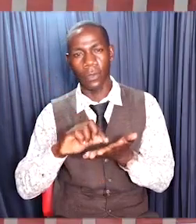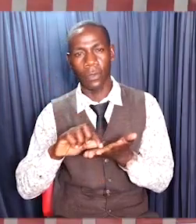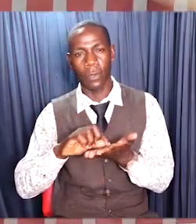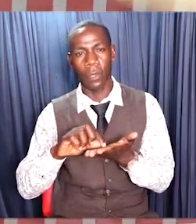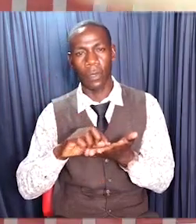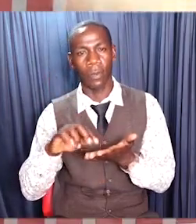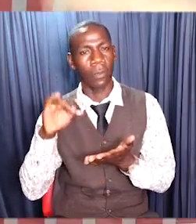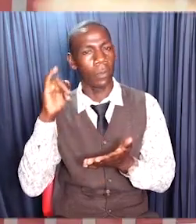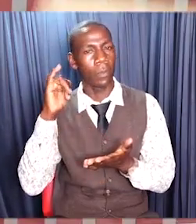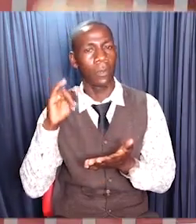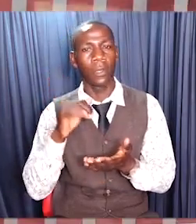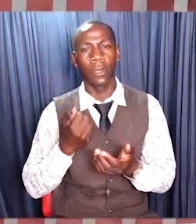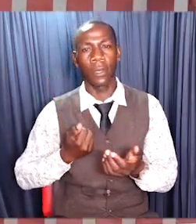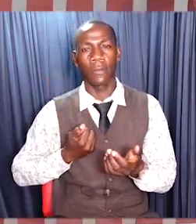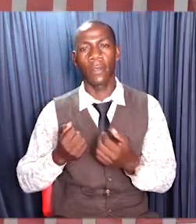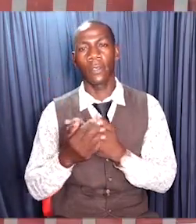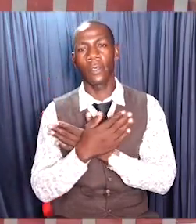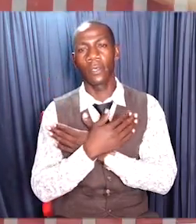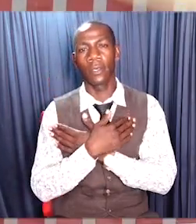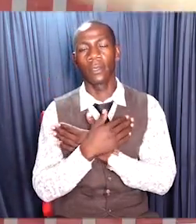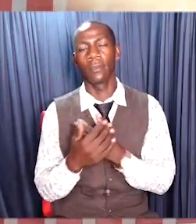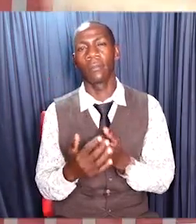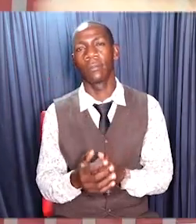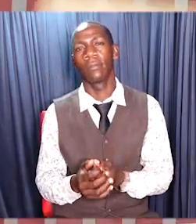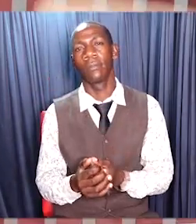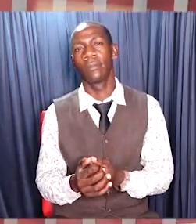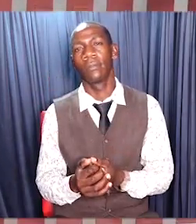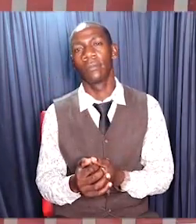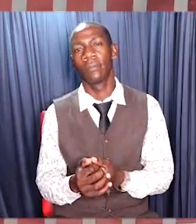Because you want to take airtime to your boyfriend and your girlfriend.